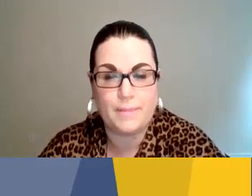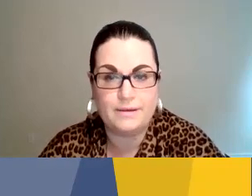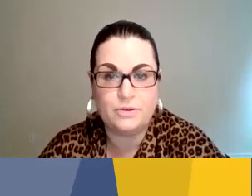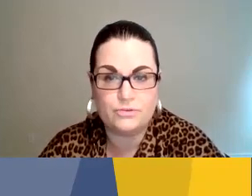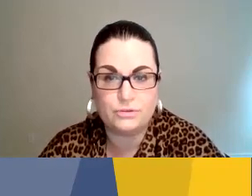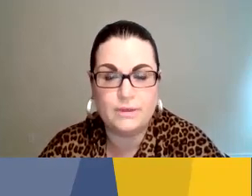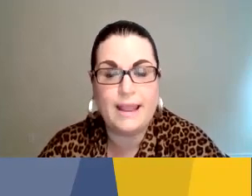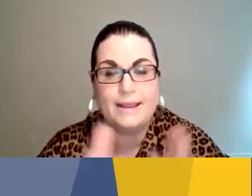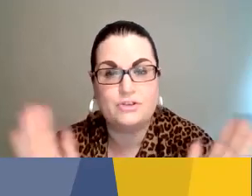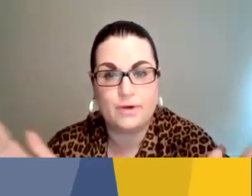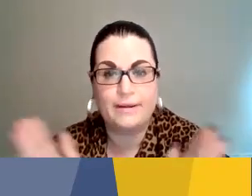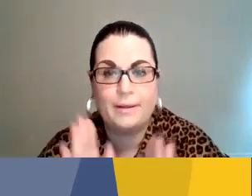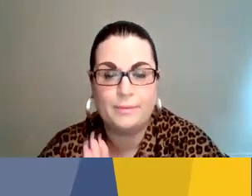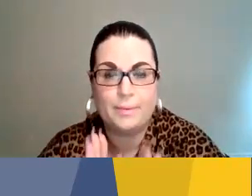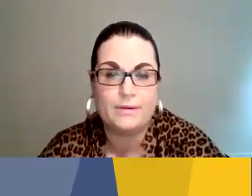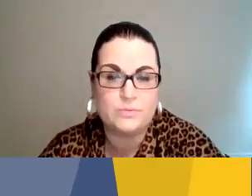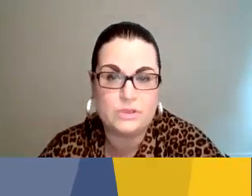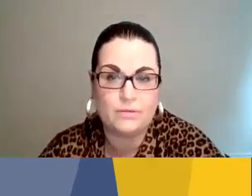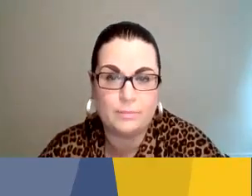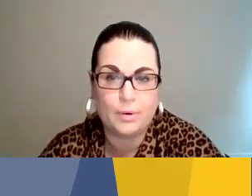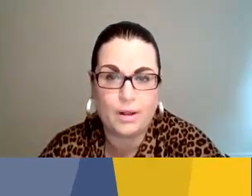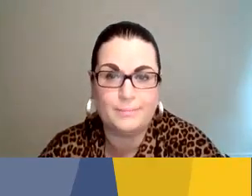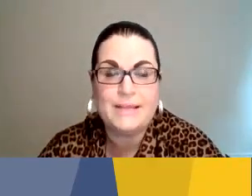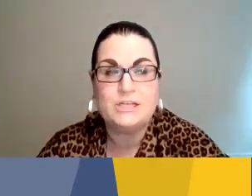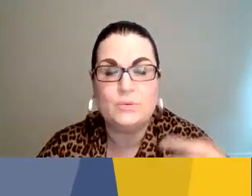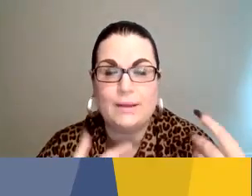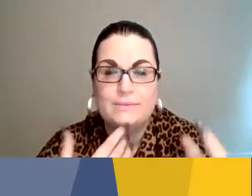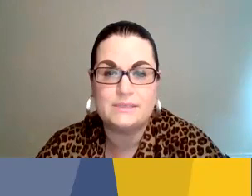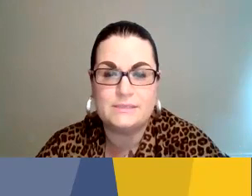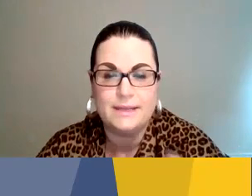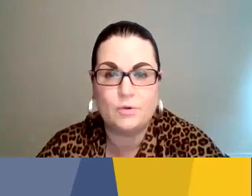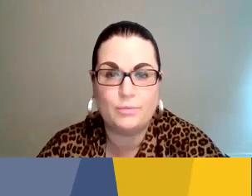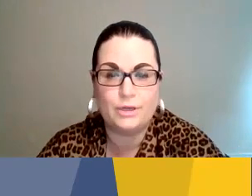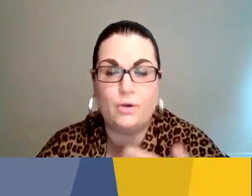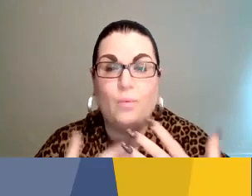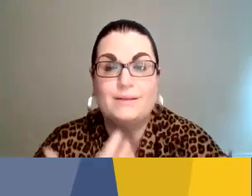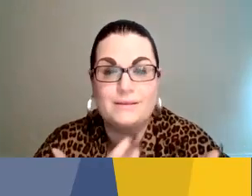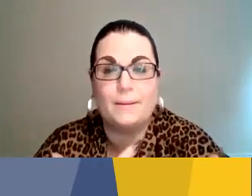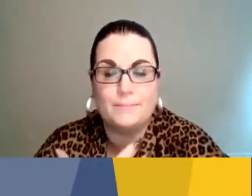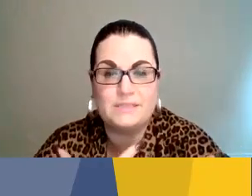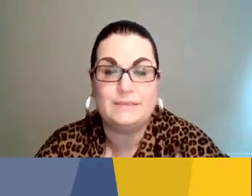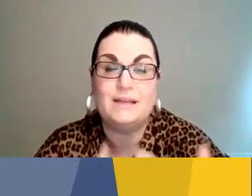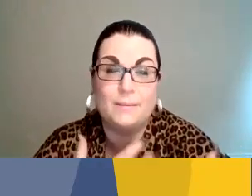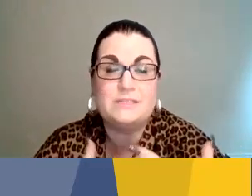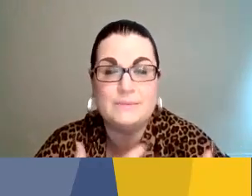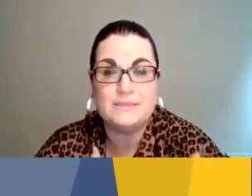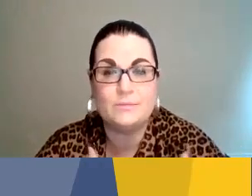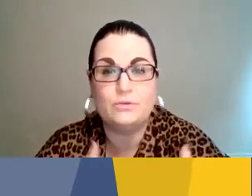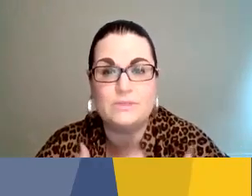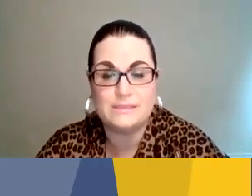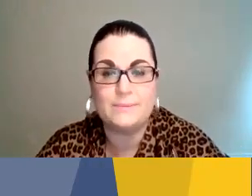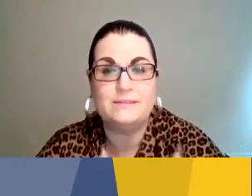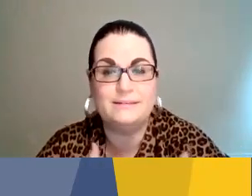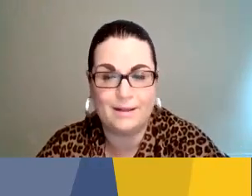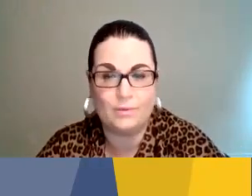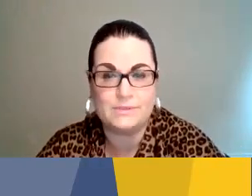is to remain neutral and try to help the parties resolve the problem. So when I was saying a moment ago, what is an ombudsman? An ombudsman is someone